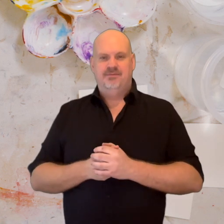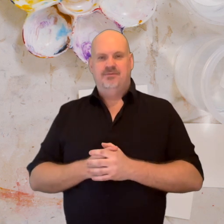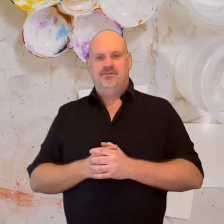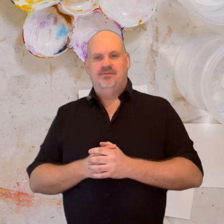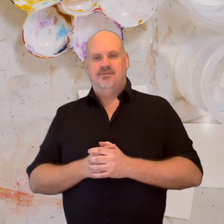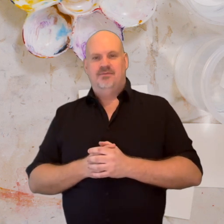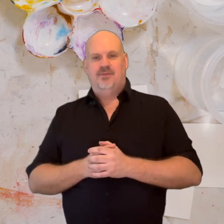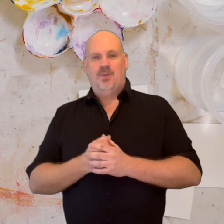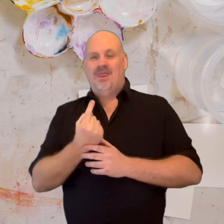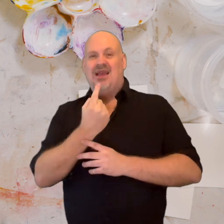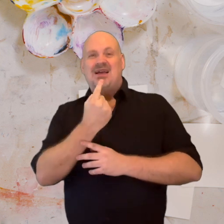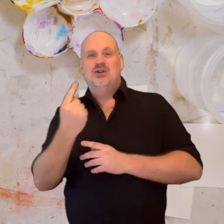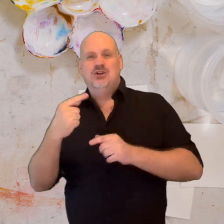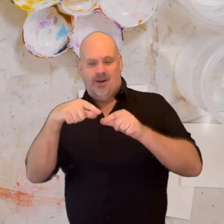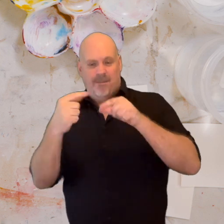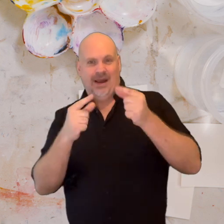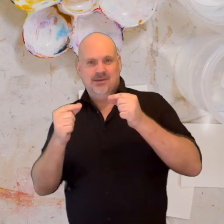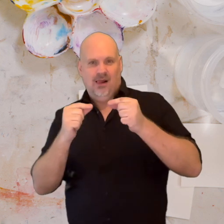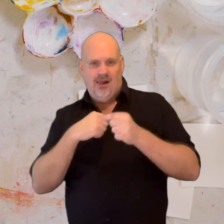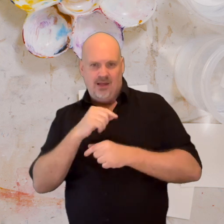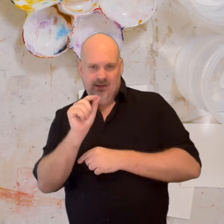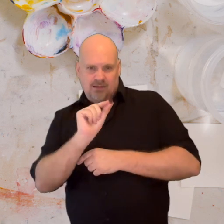on each petal,